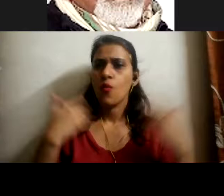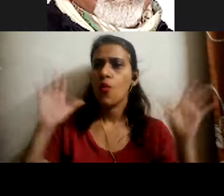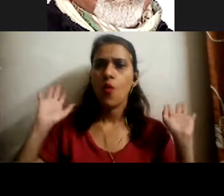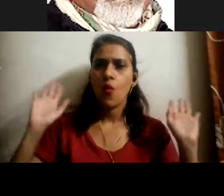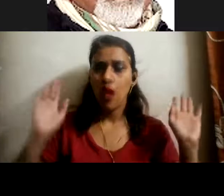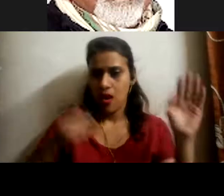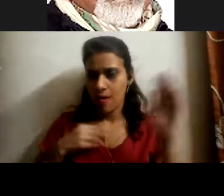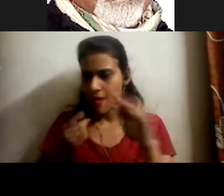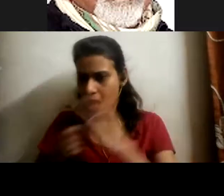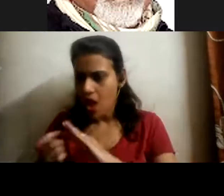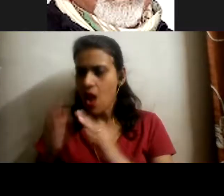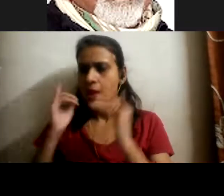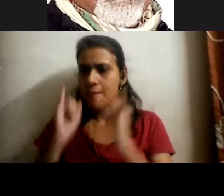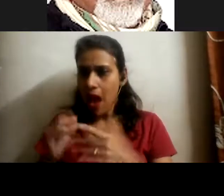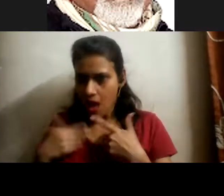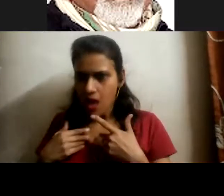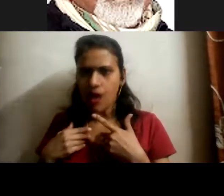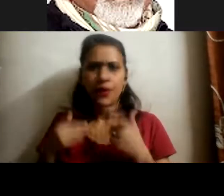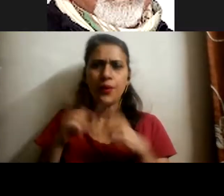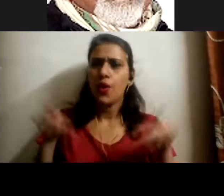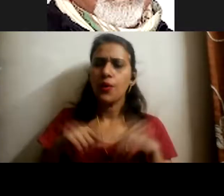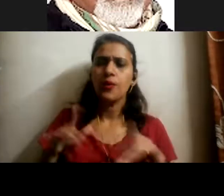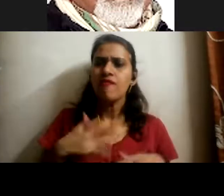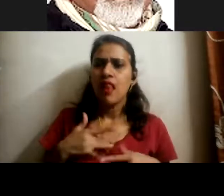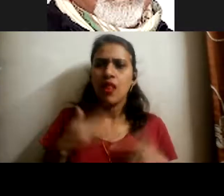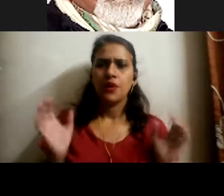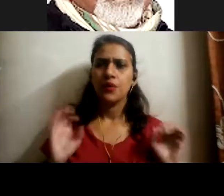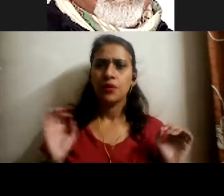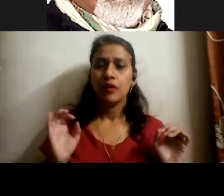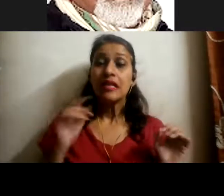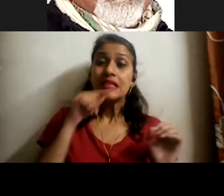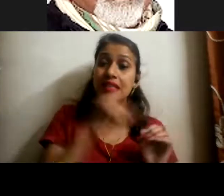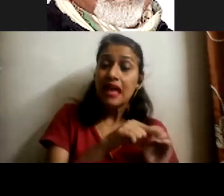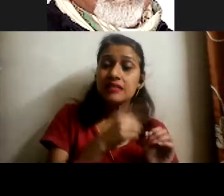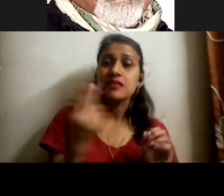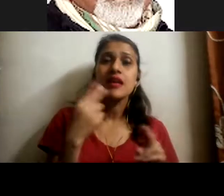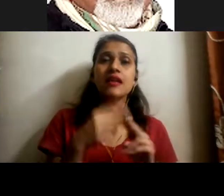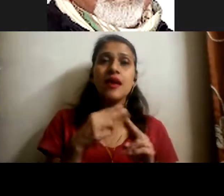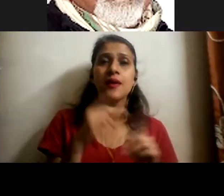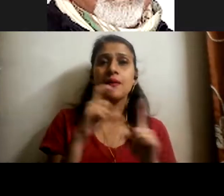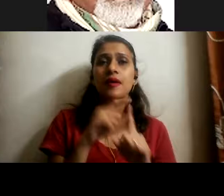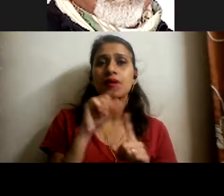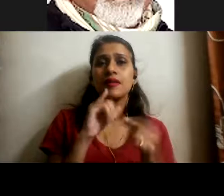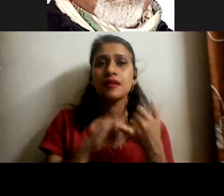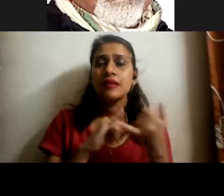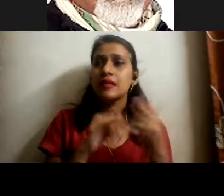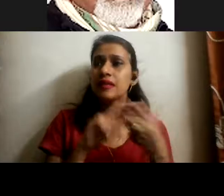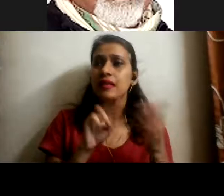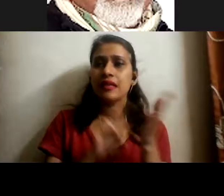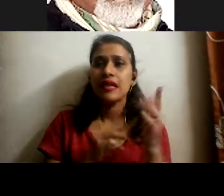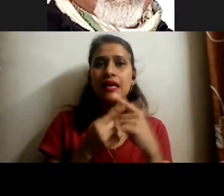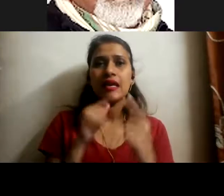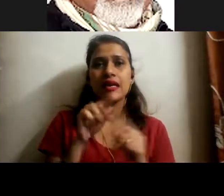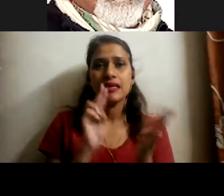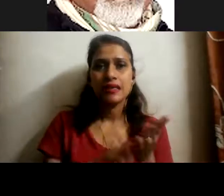contempt. He has not done anything wrong. So that is the dissenting opinion. Let's say in your case commentary, you are